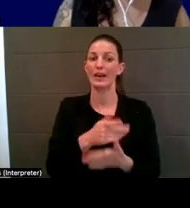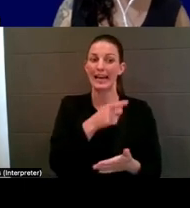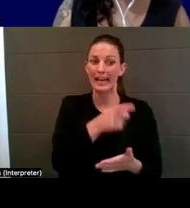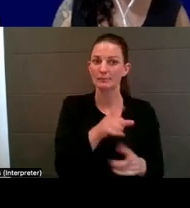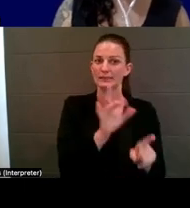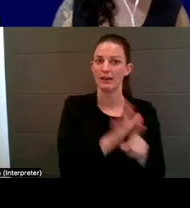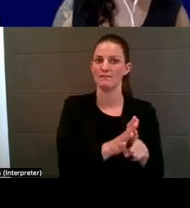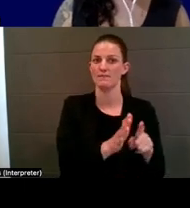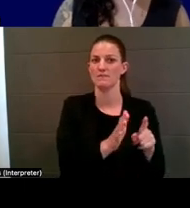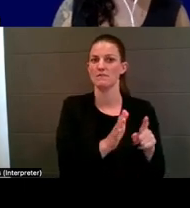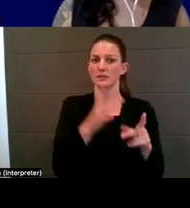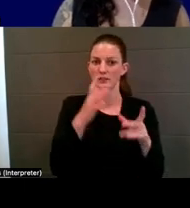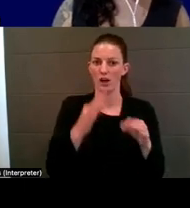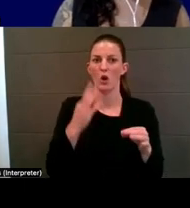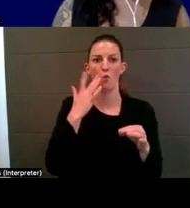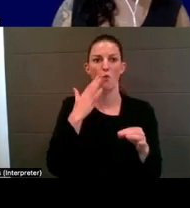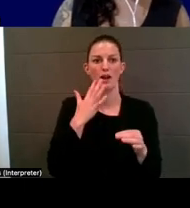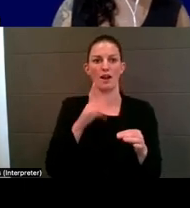his own pace.